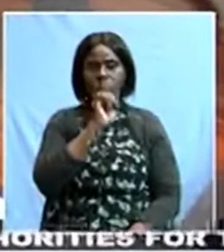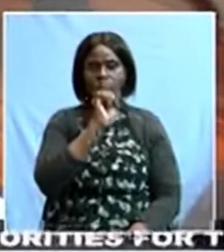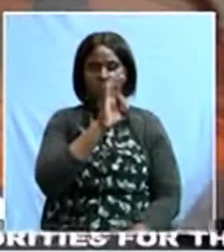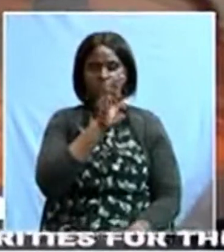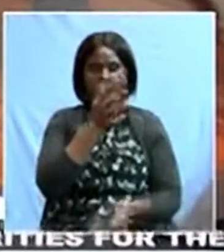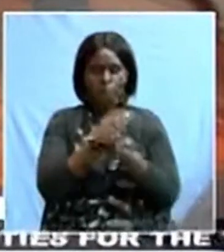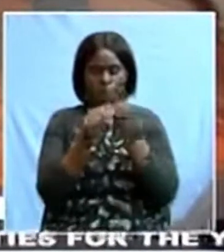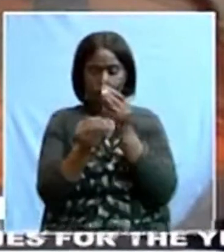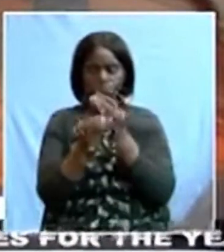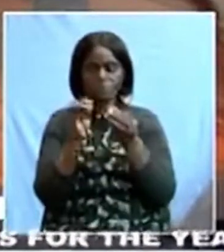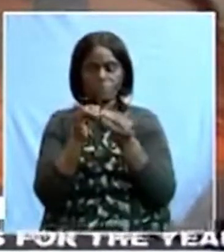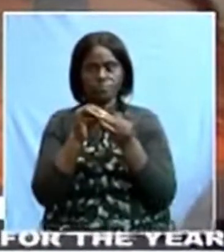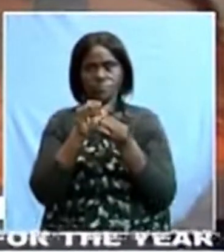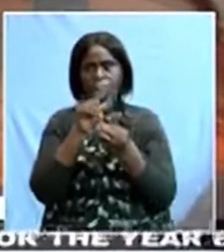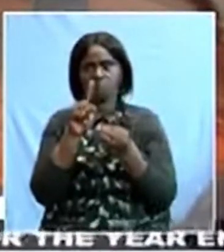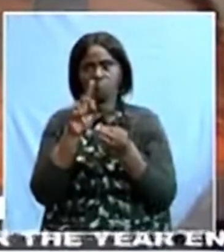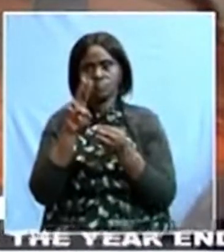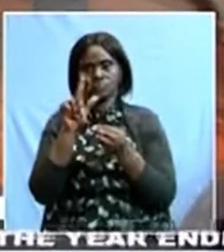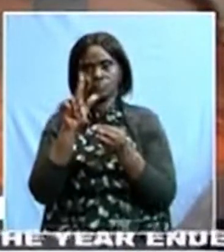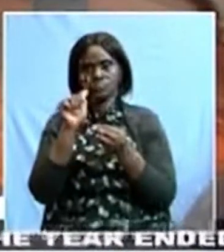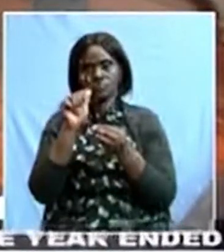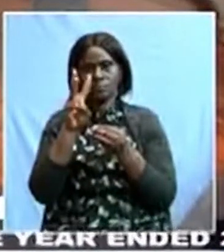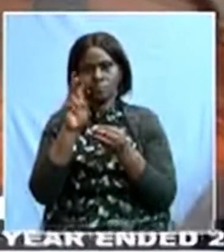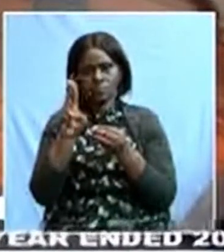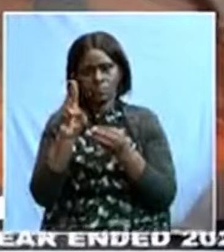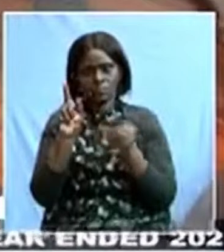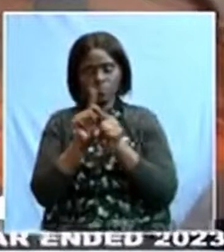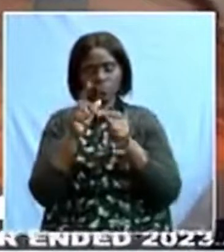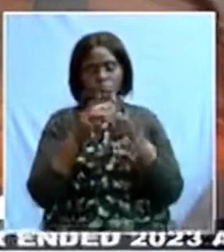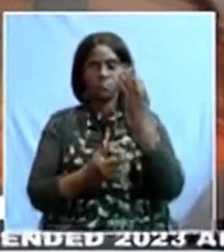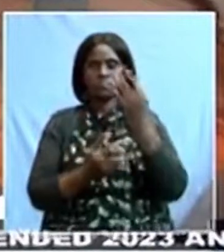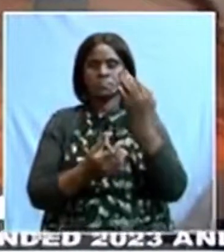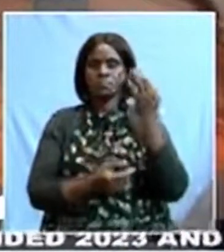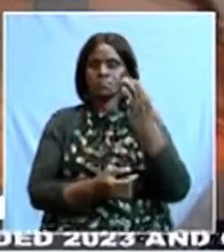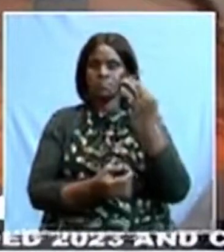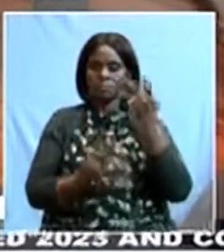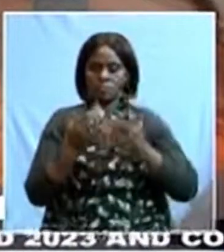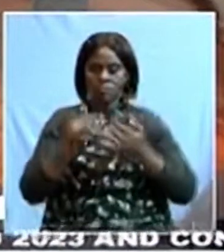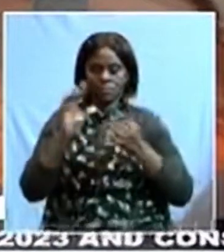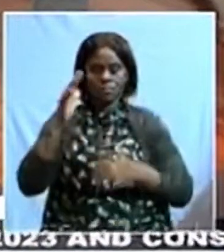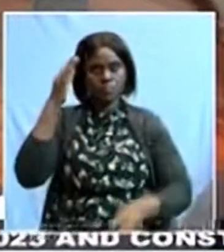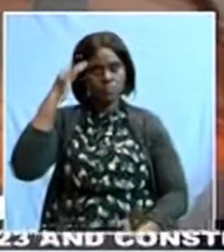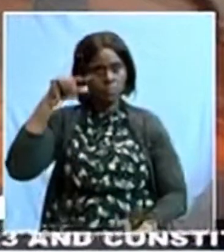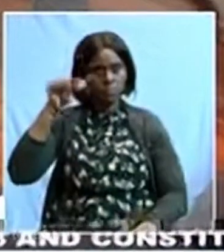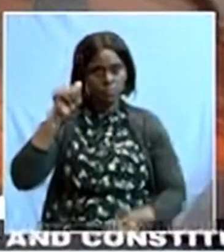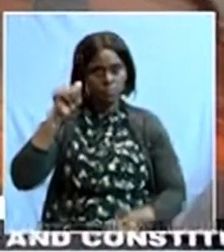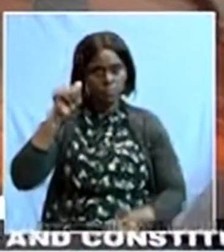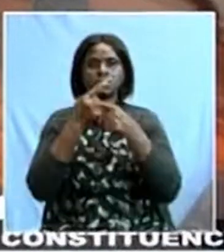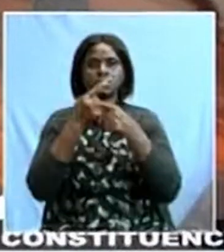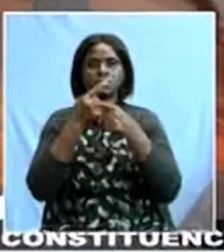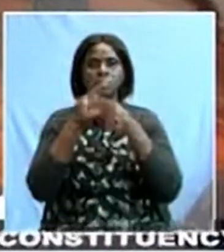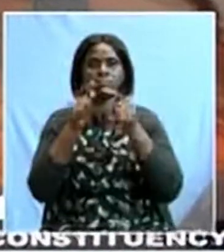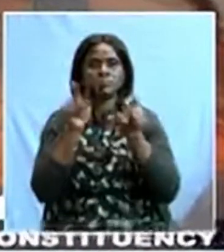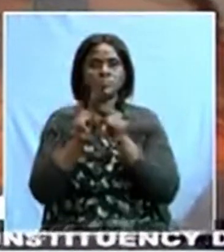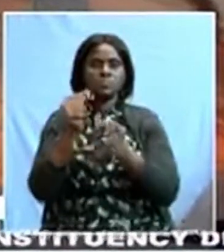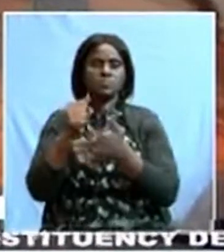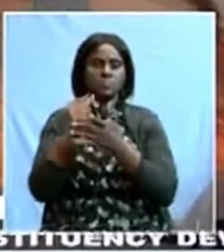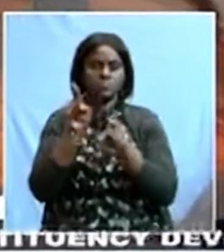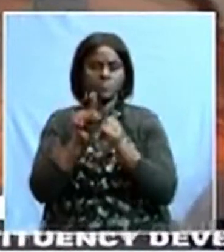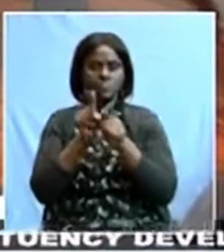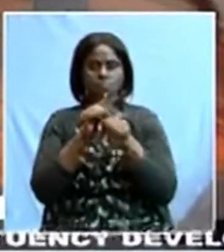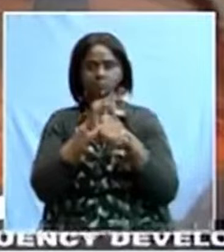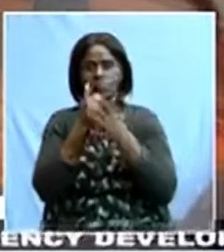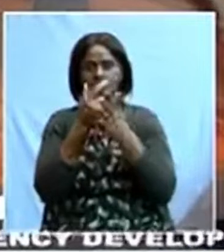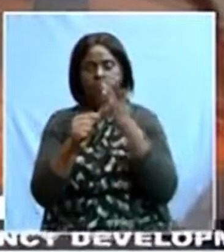contributions, Zulawu Headquarters HQ and FASU's HQ, which caused the variance of budgeted amount against